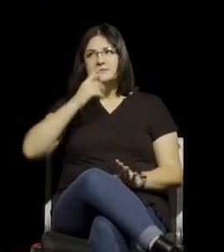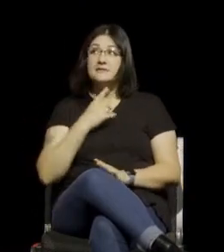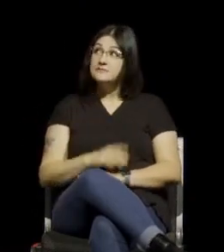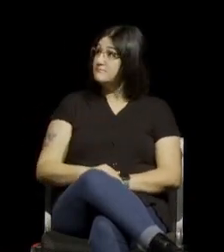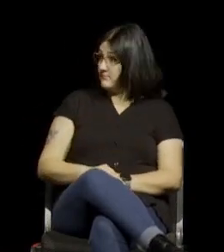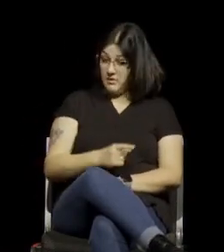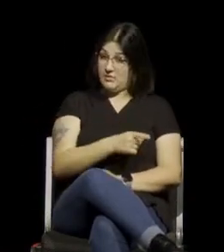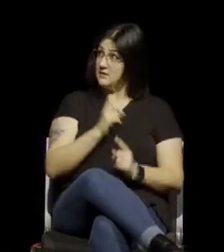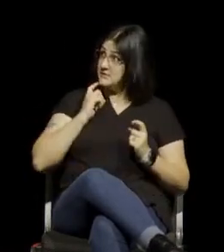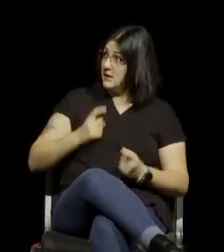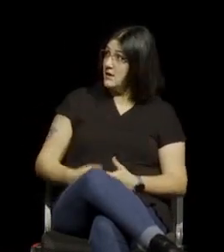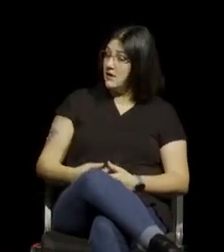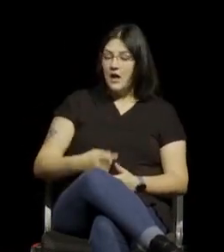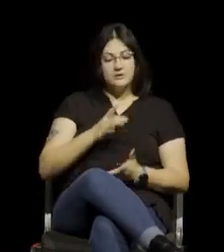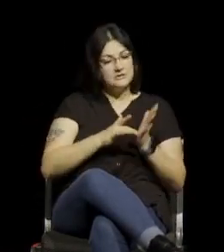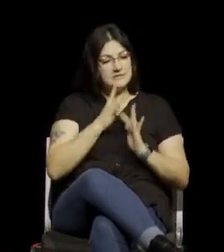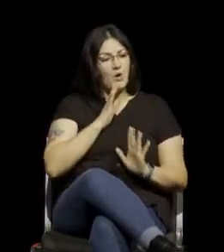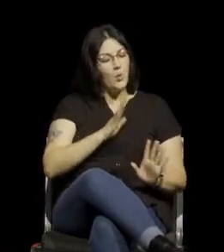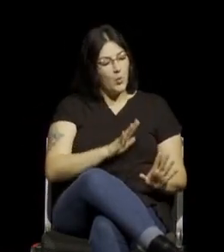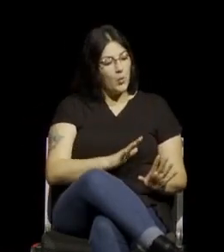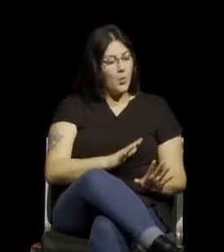what about that sin?" Jesus says, "I covered that one too."